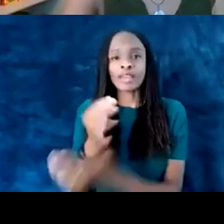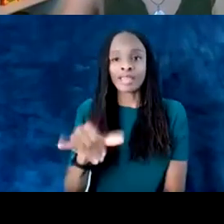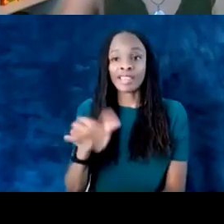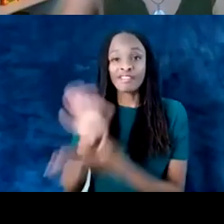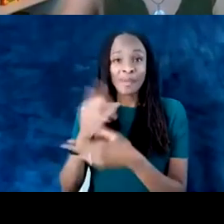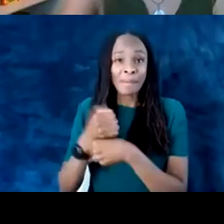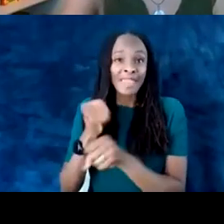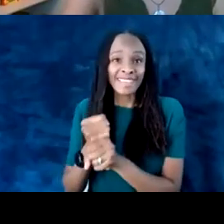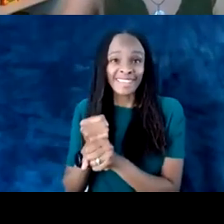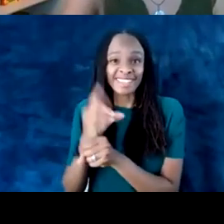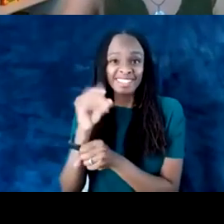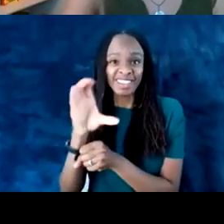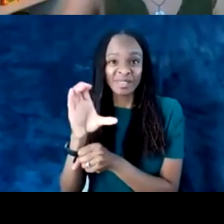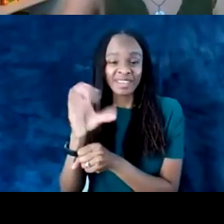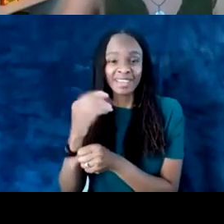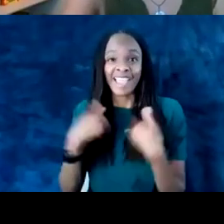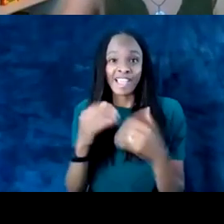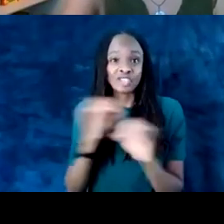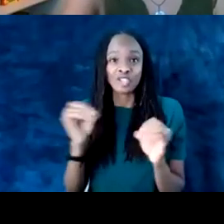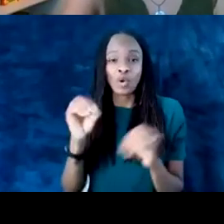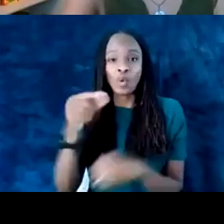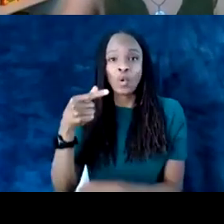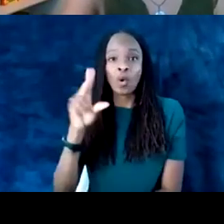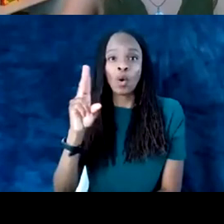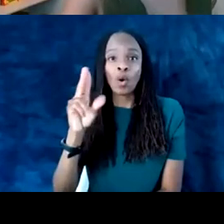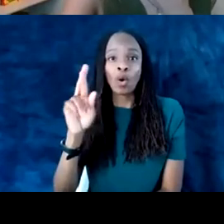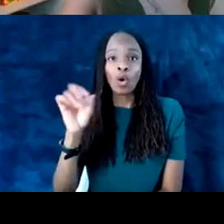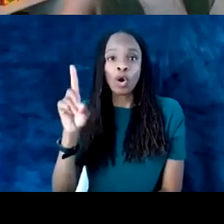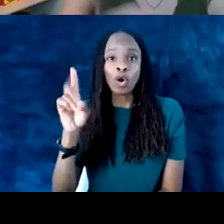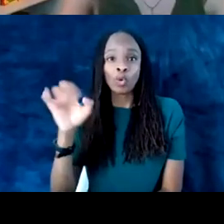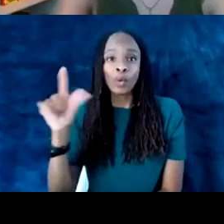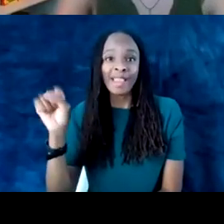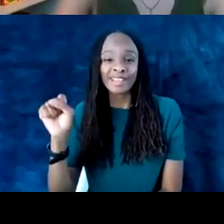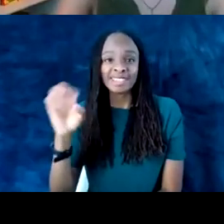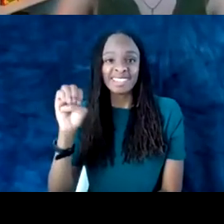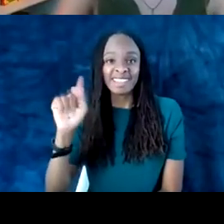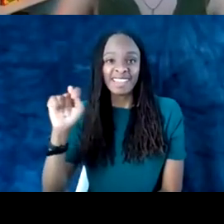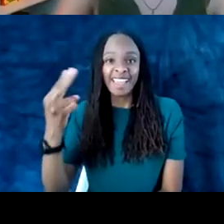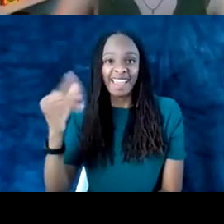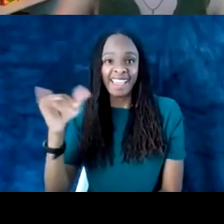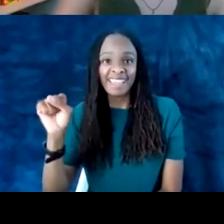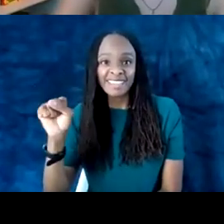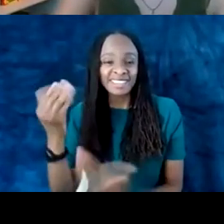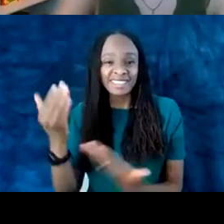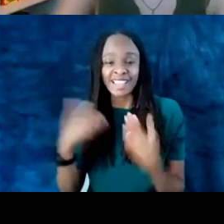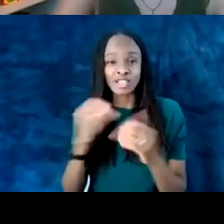filmmaking, documentary filmmaking has no guardrails, ethical guardrails. It has no framework for what